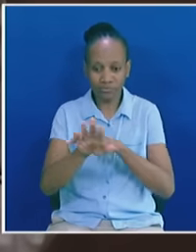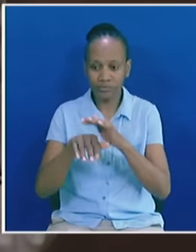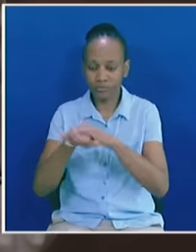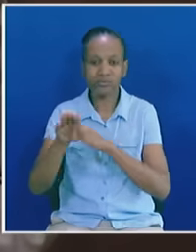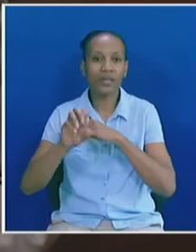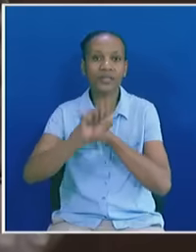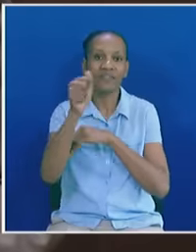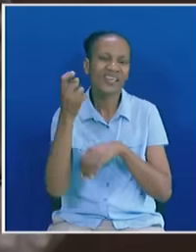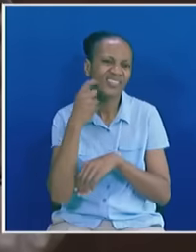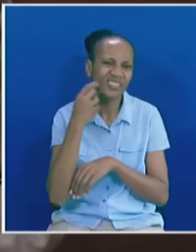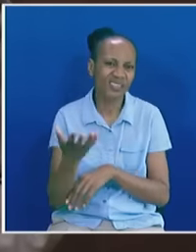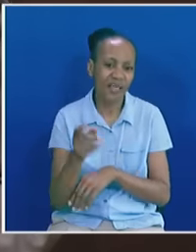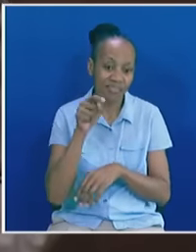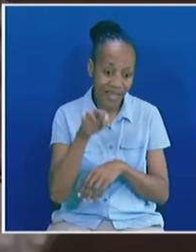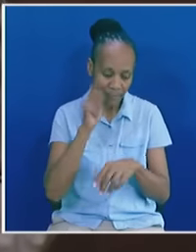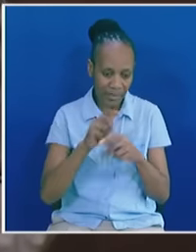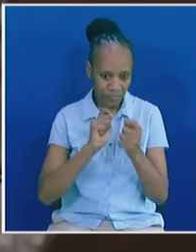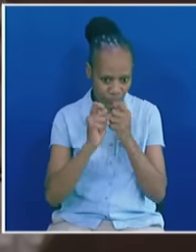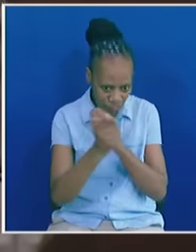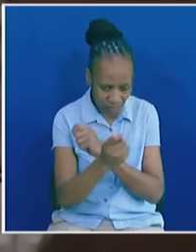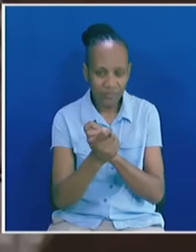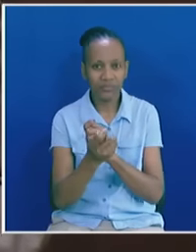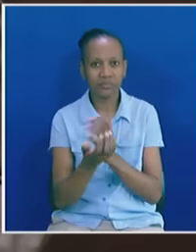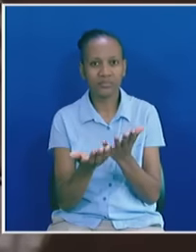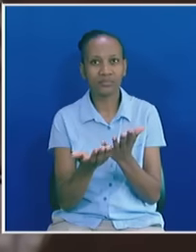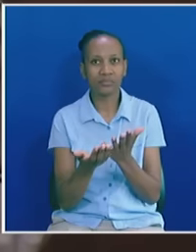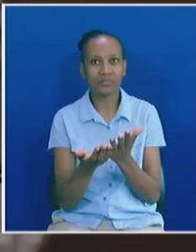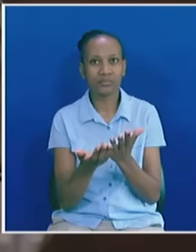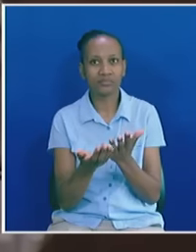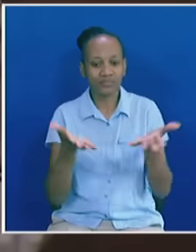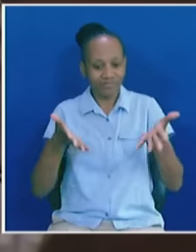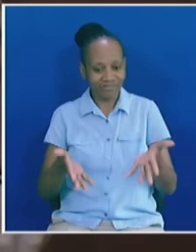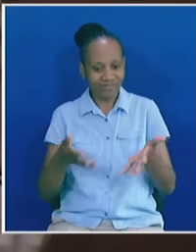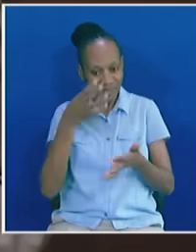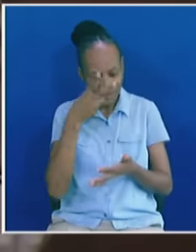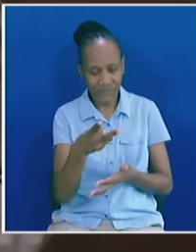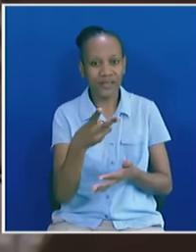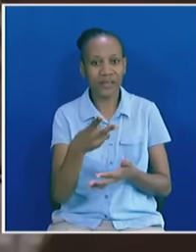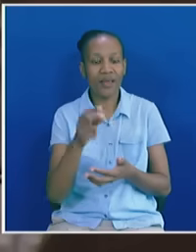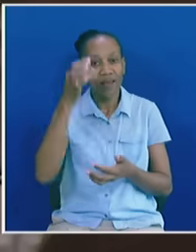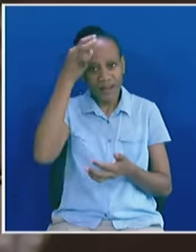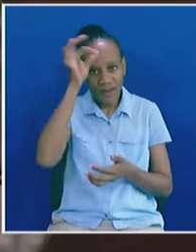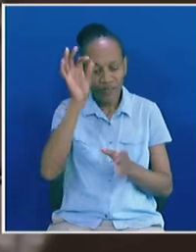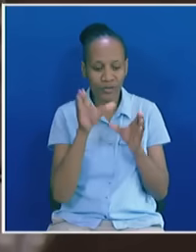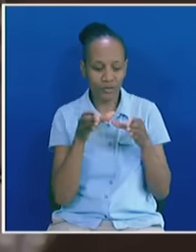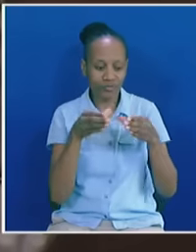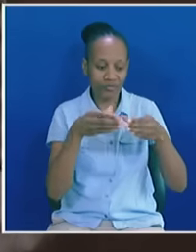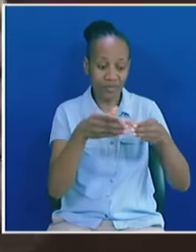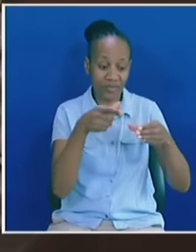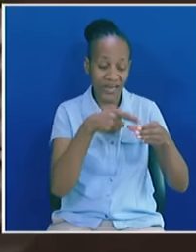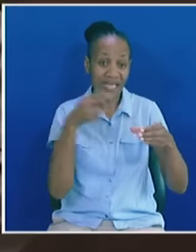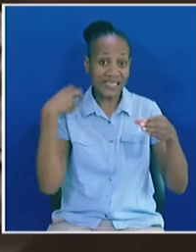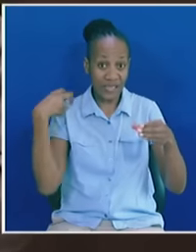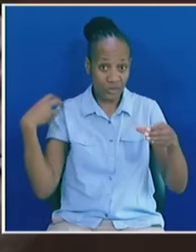be improved as part of the solution. That is why the government cluster of government, the